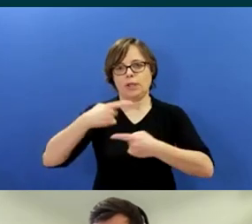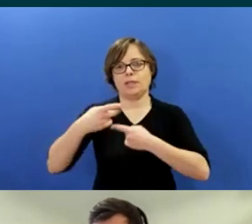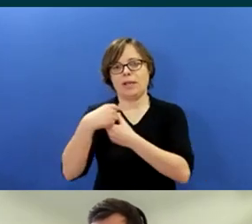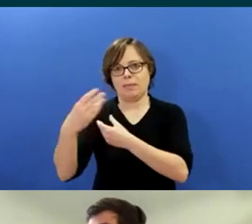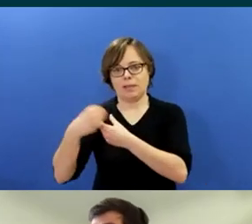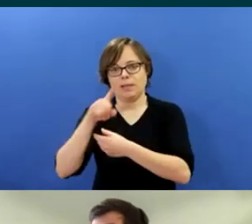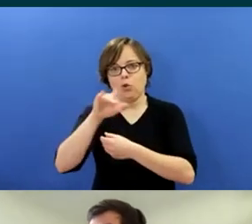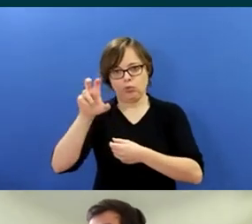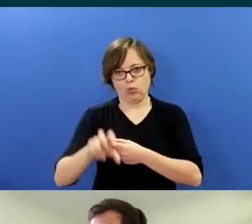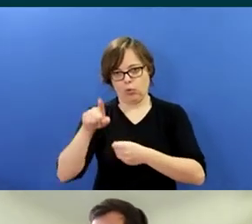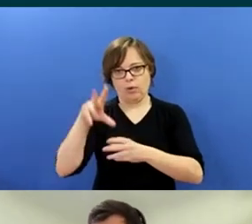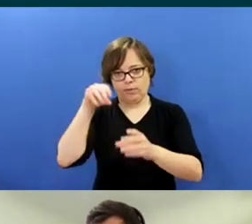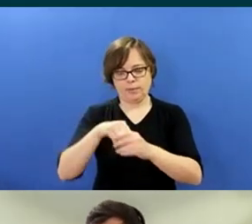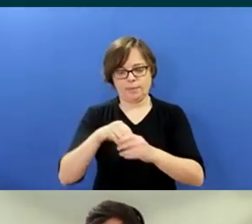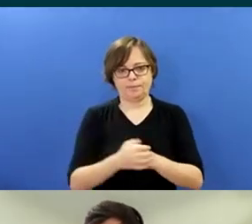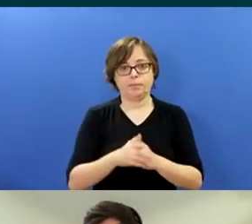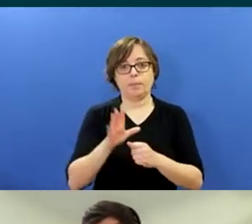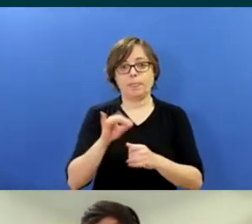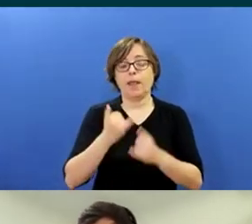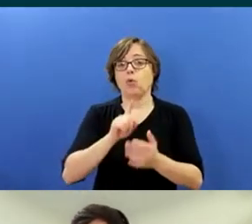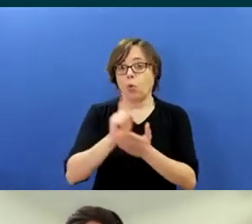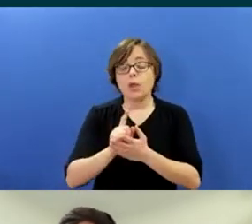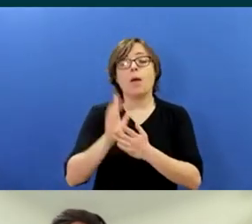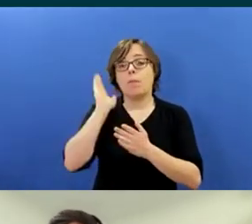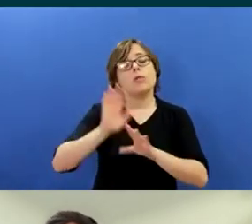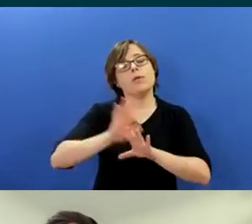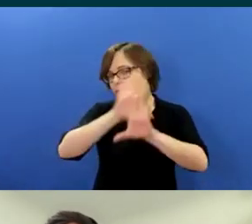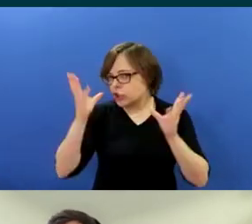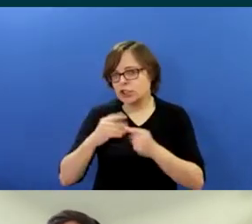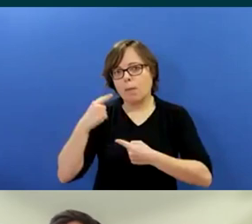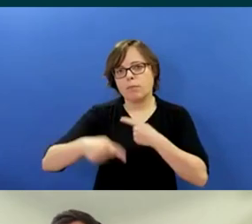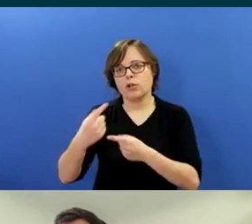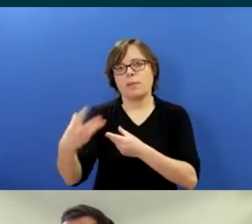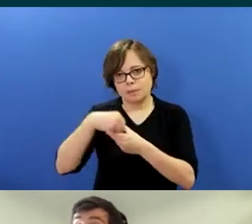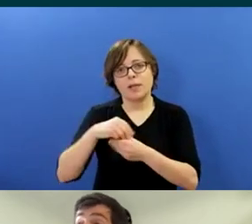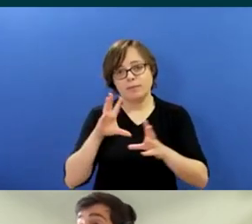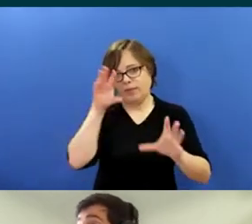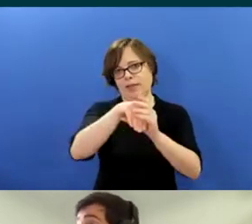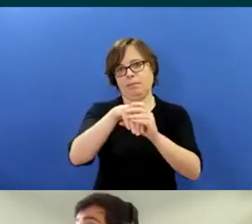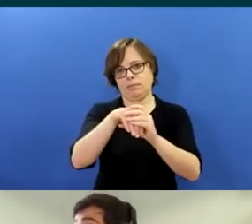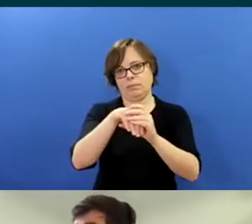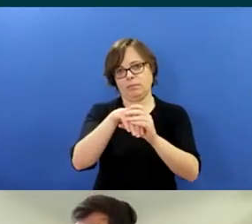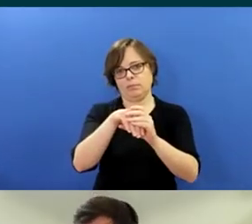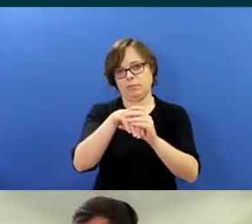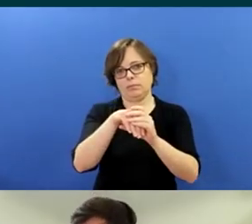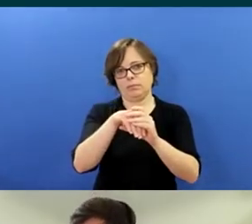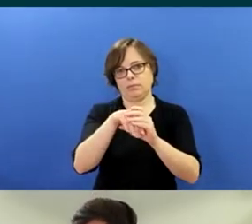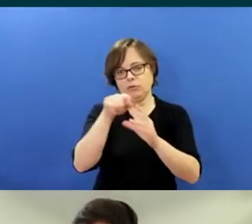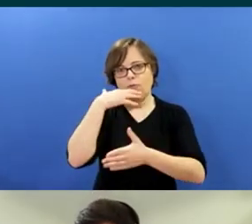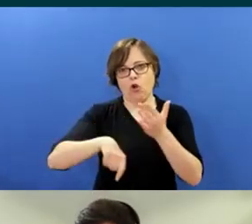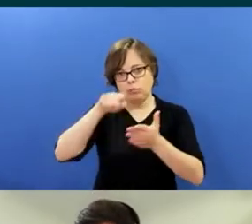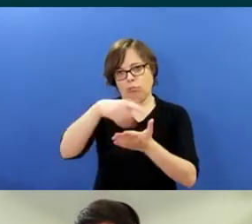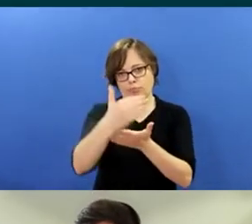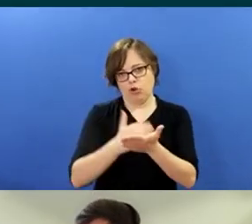here, including purely analog projects that do not carry out participation